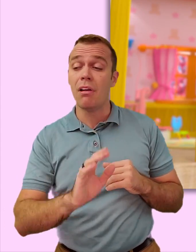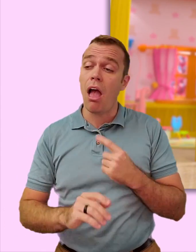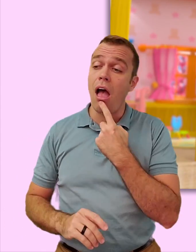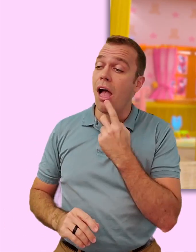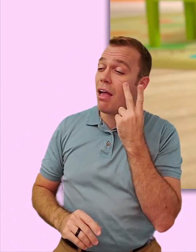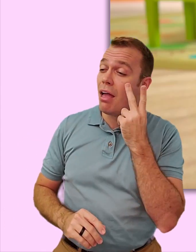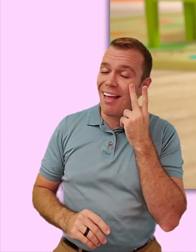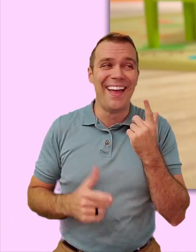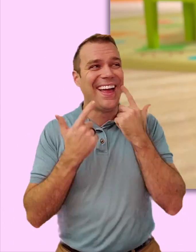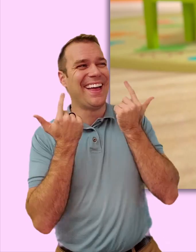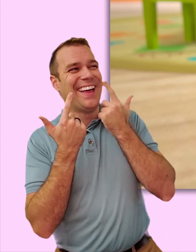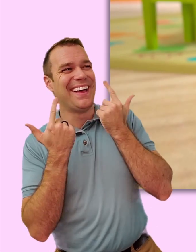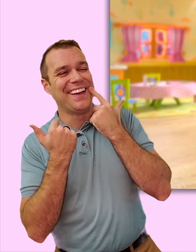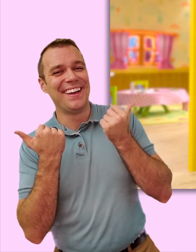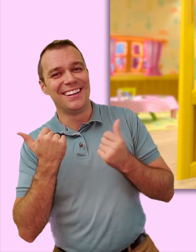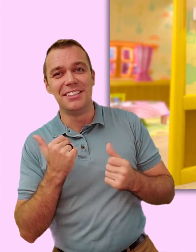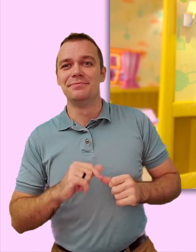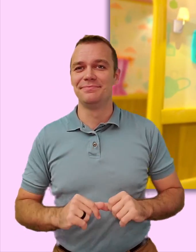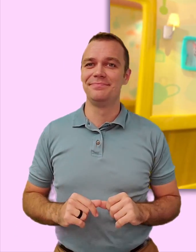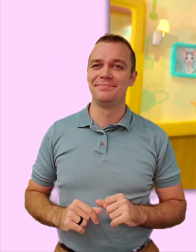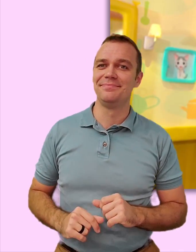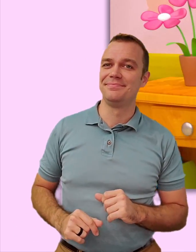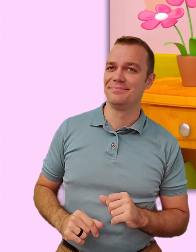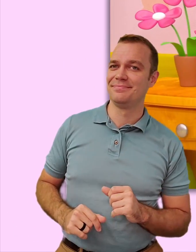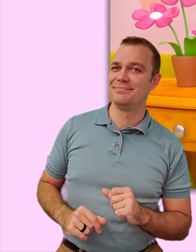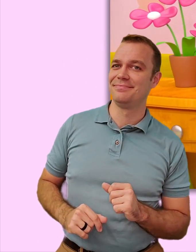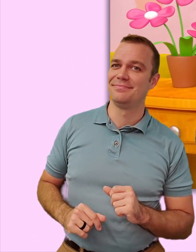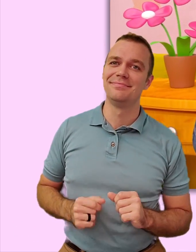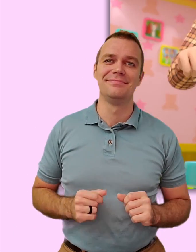open your mouth ha ha ha.